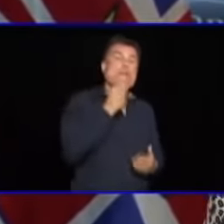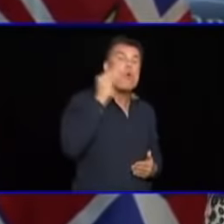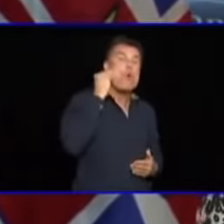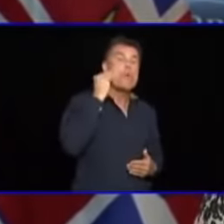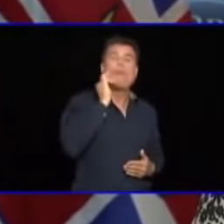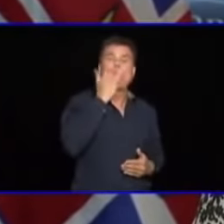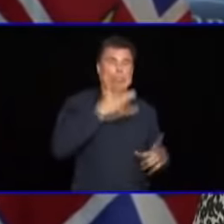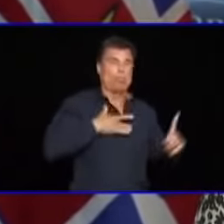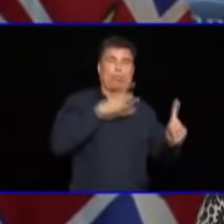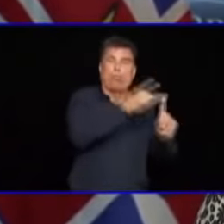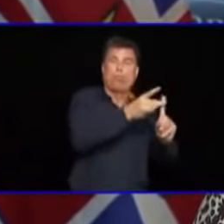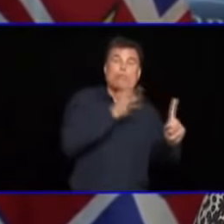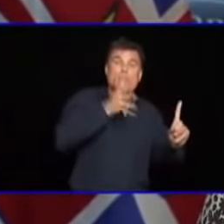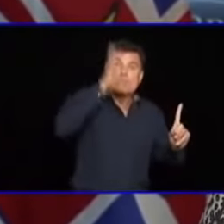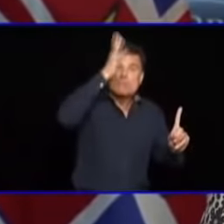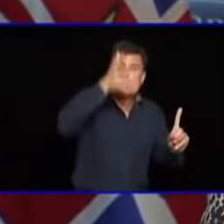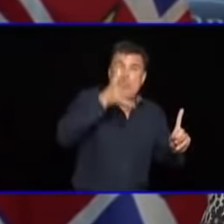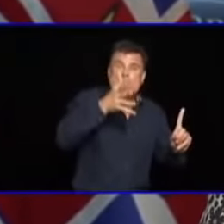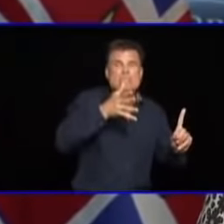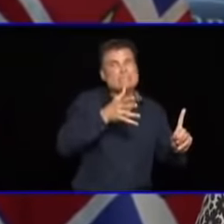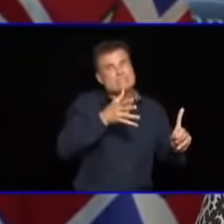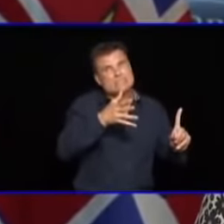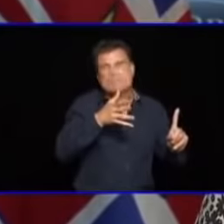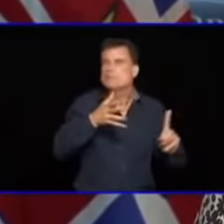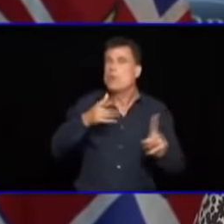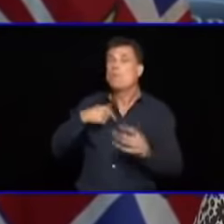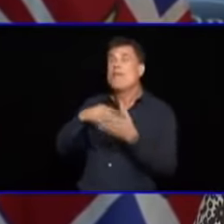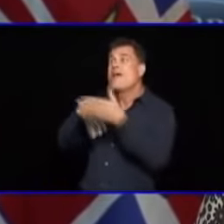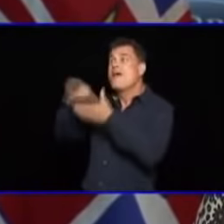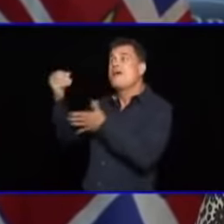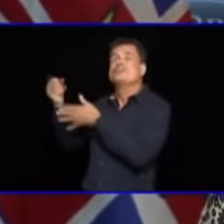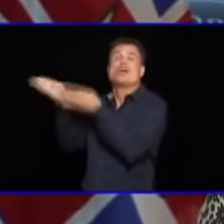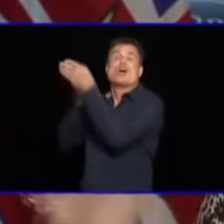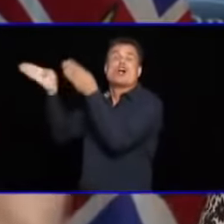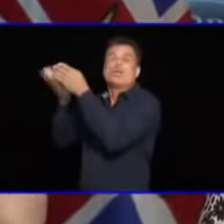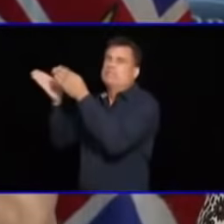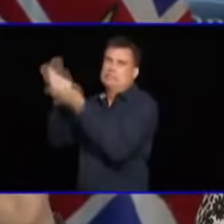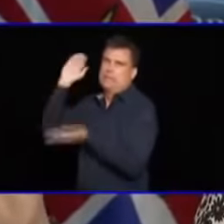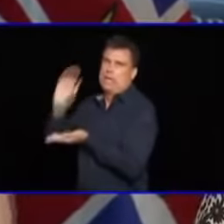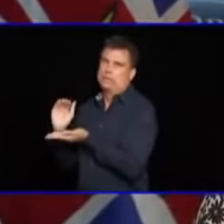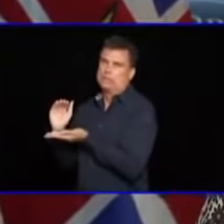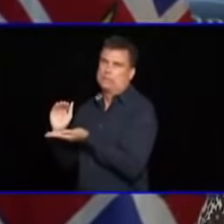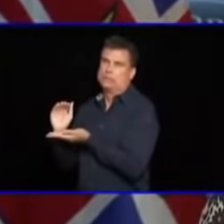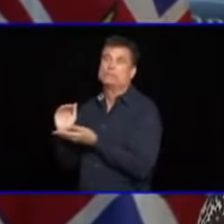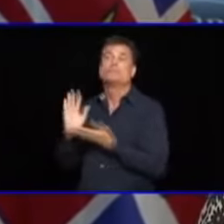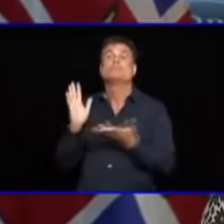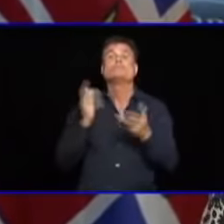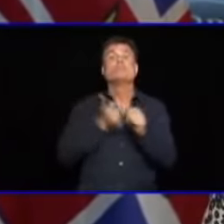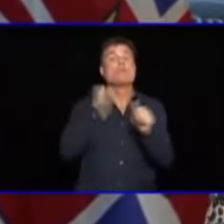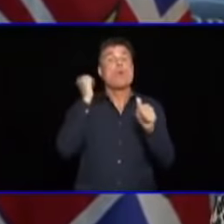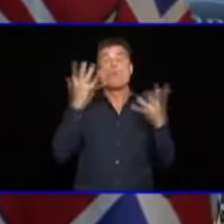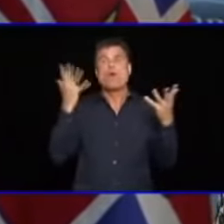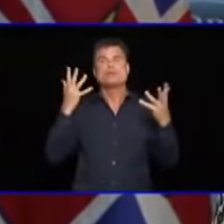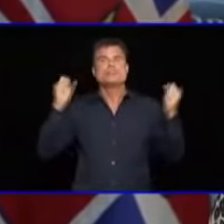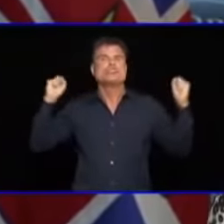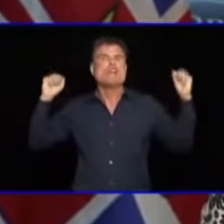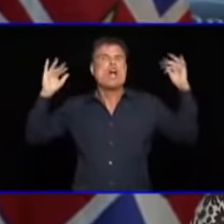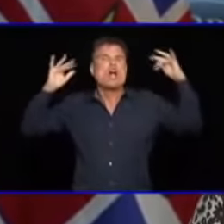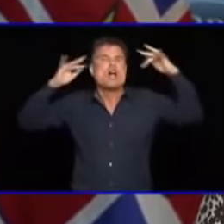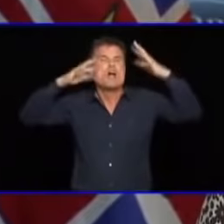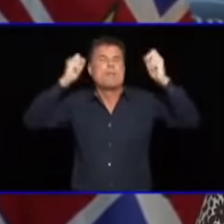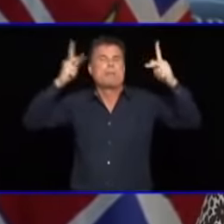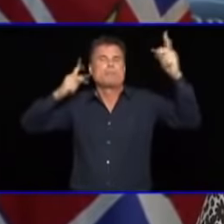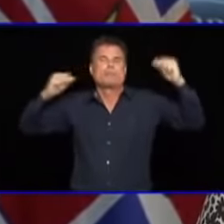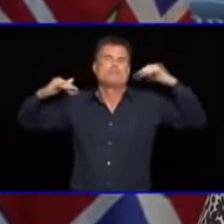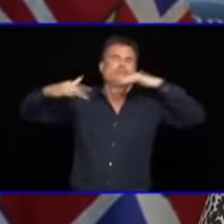help to keep the university and your community safe by avoiding in-person social events with large groups of people. Keep